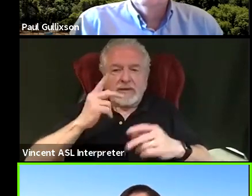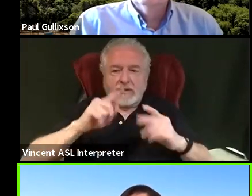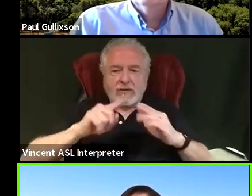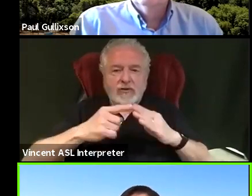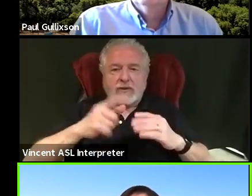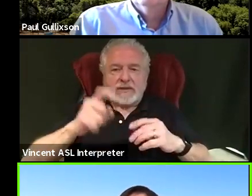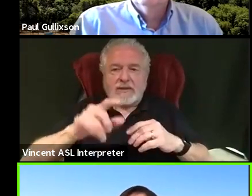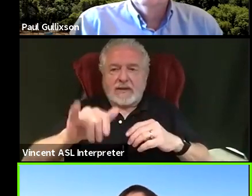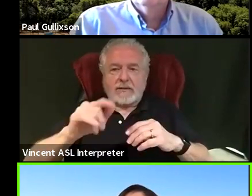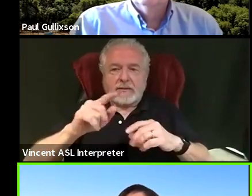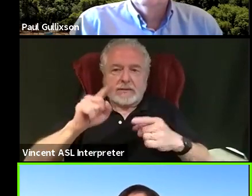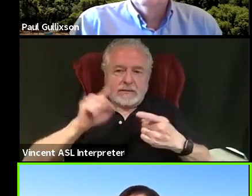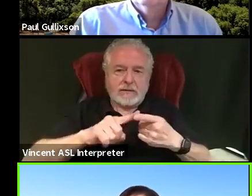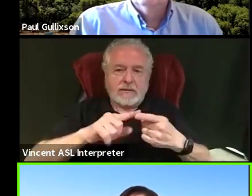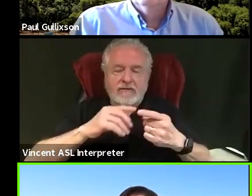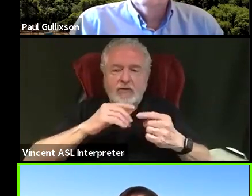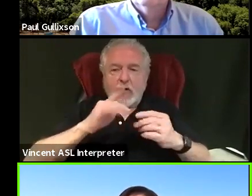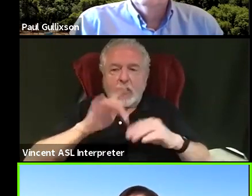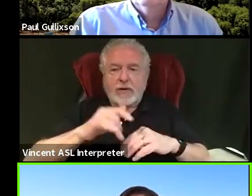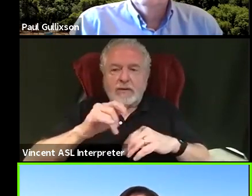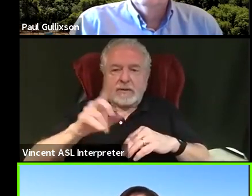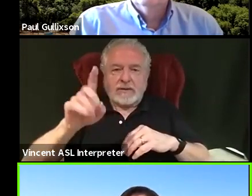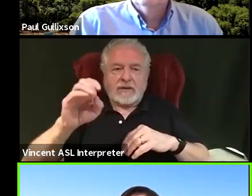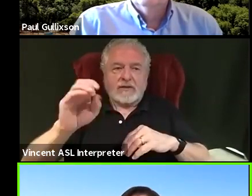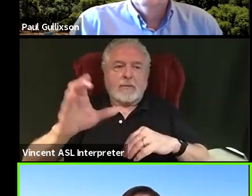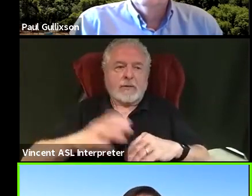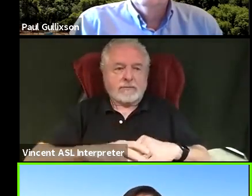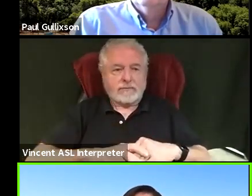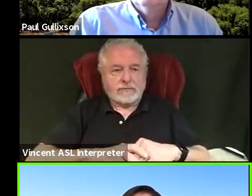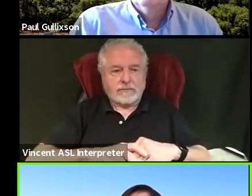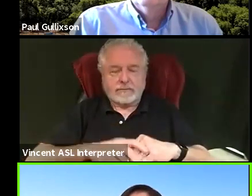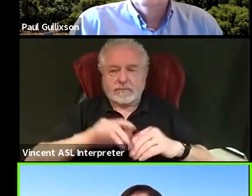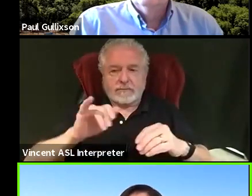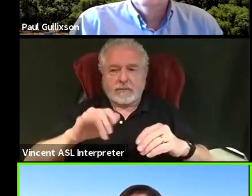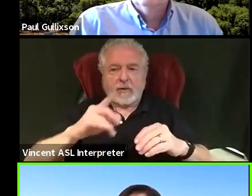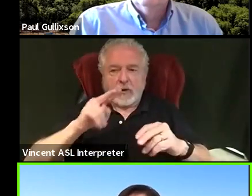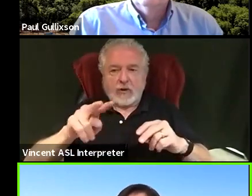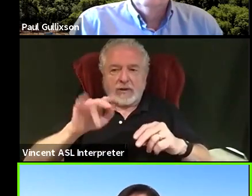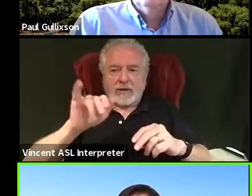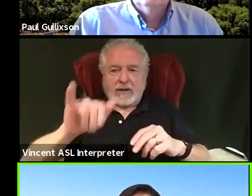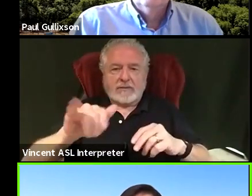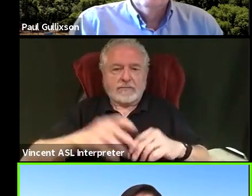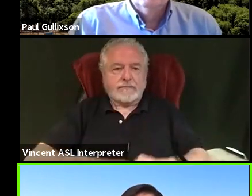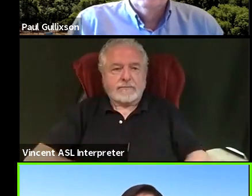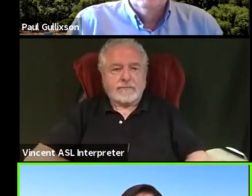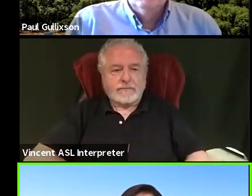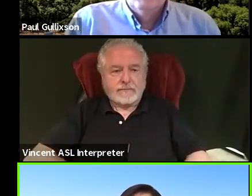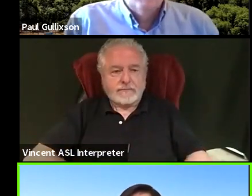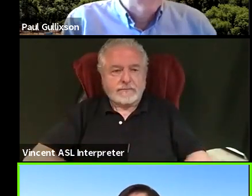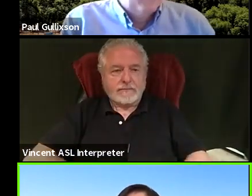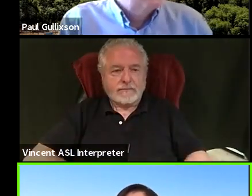start needing that until at the very earliest December, but we'd be looking at next year.